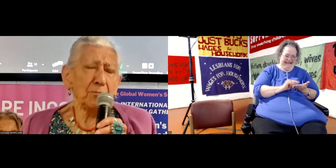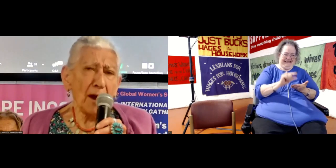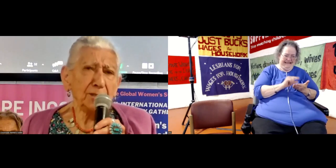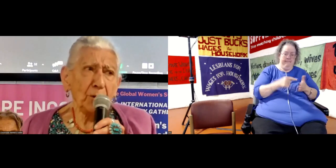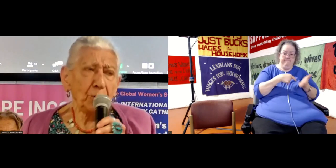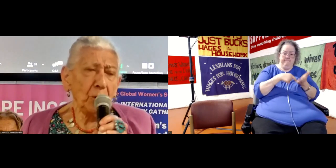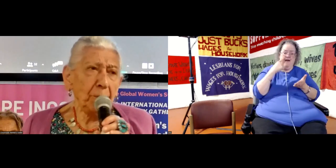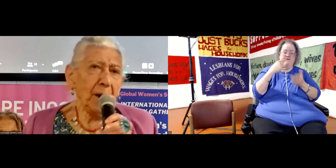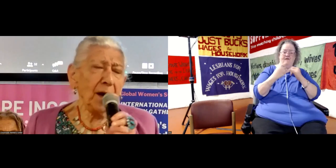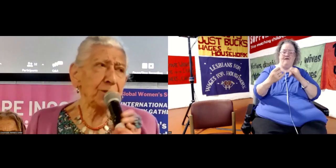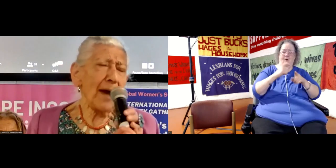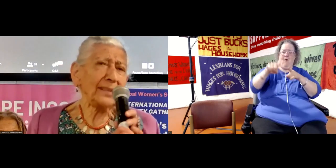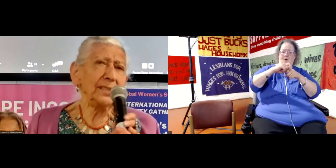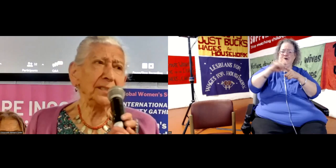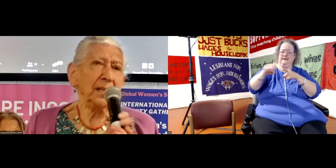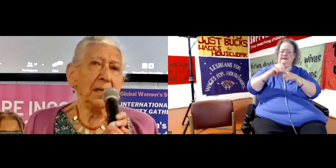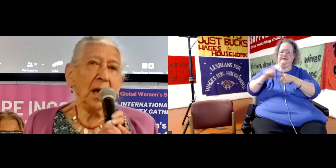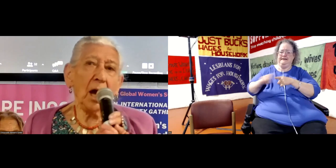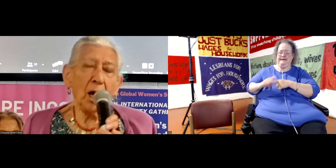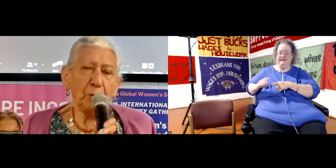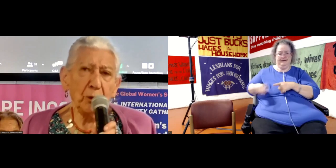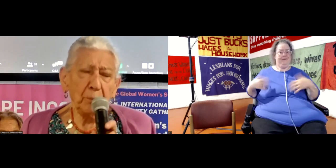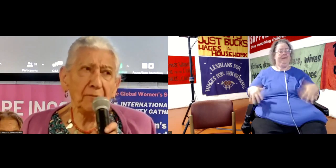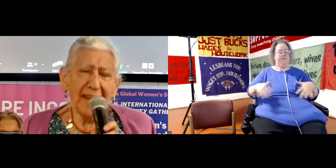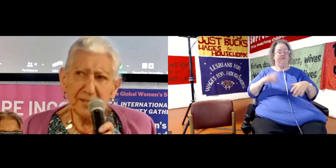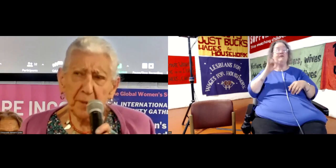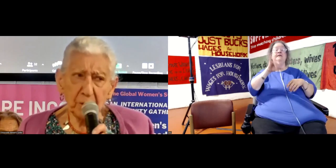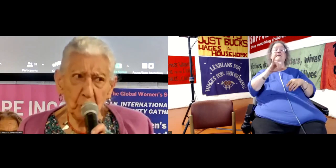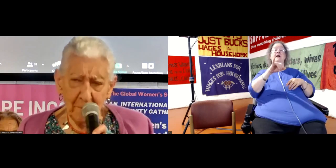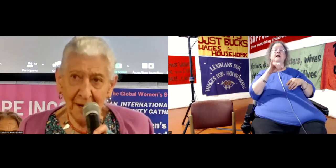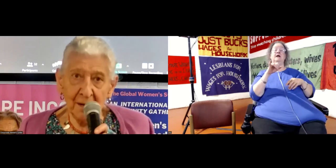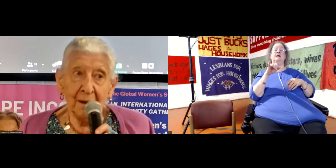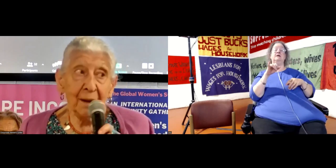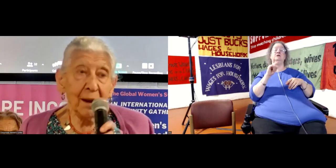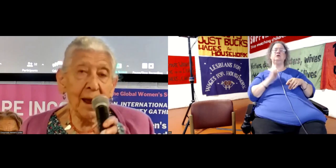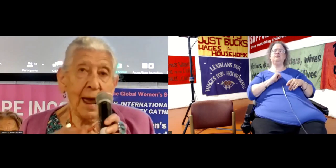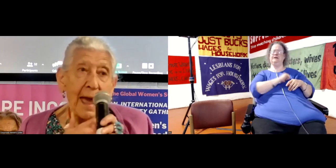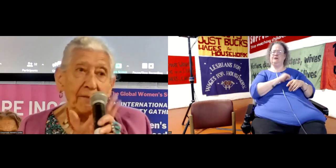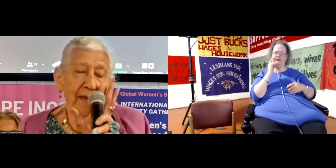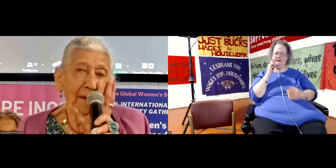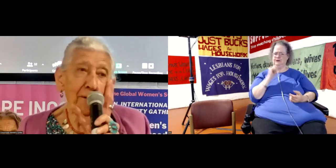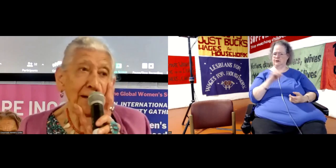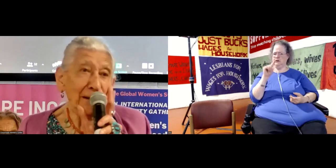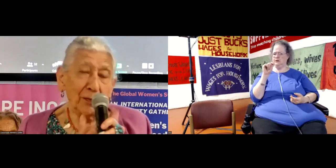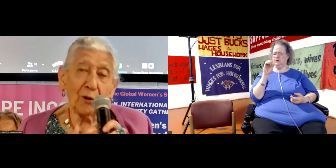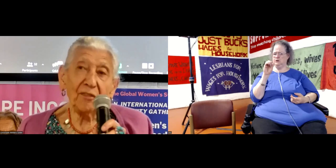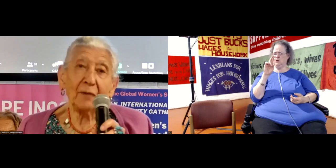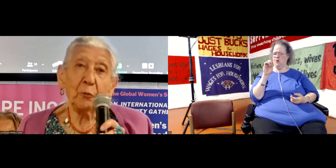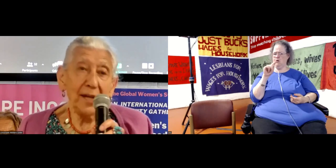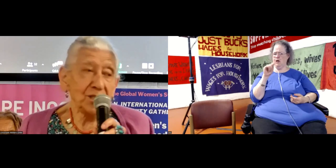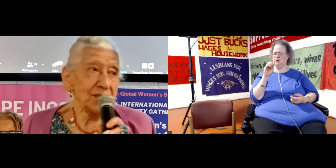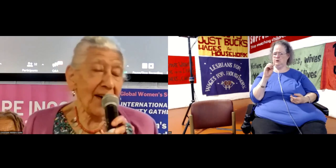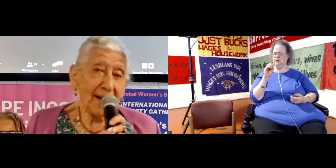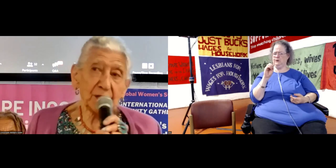The Toronto group attracted a group of lesbian women. And they really thought